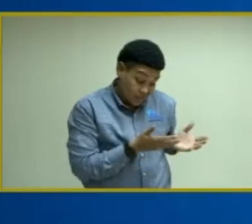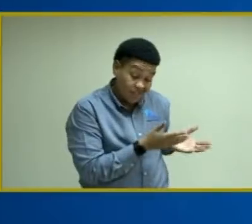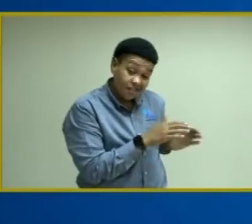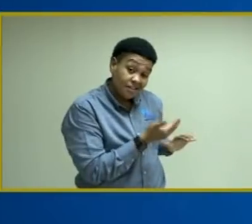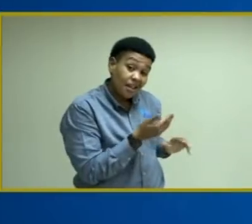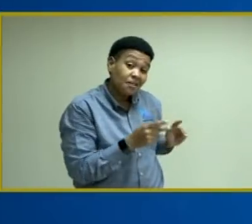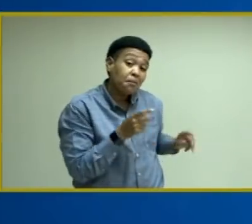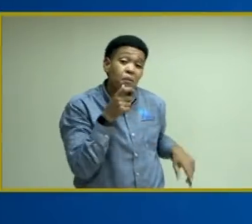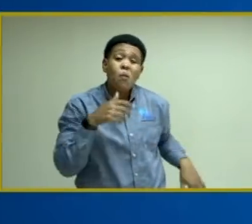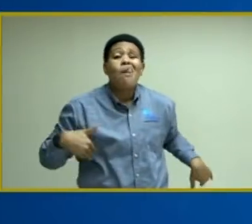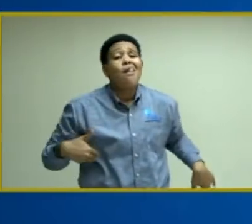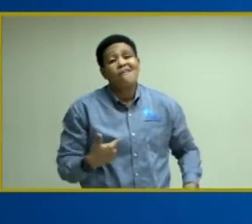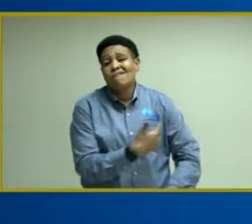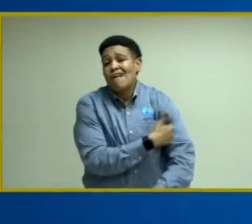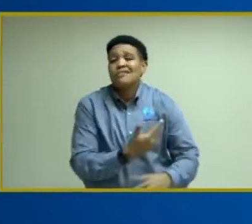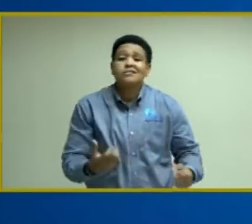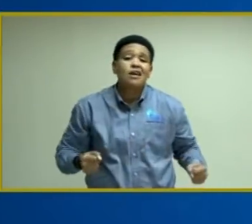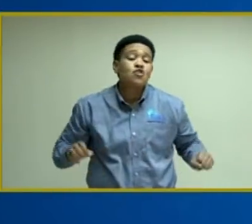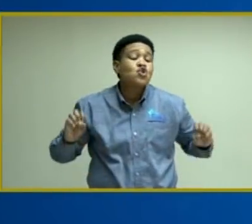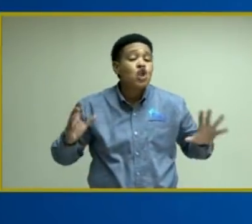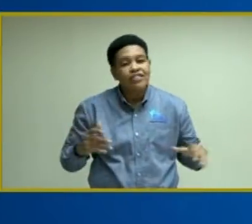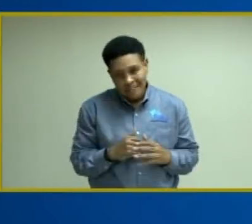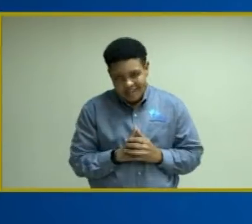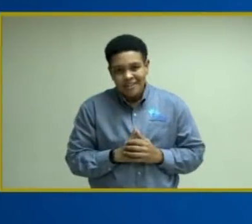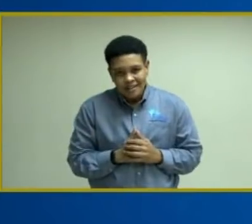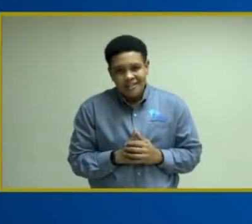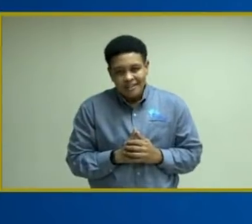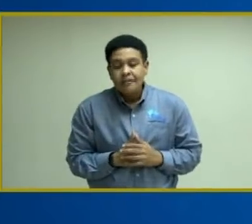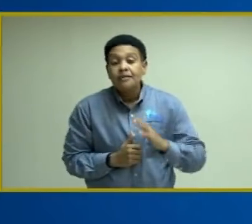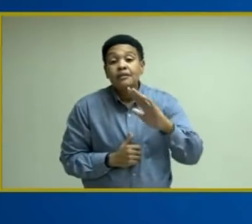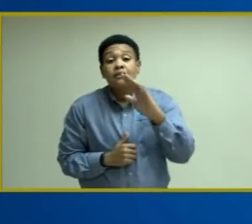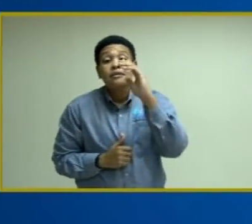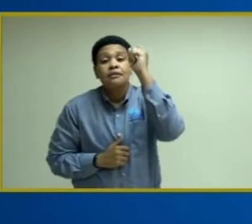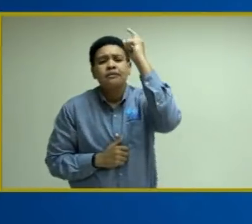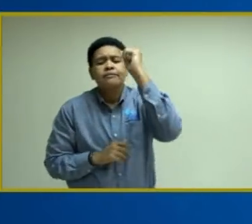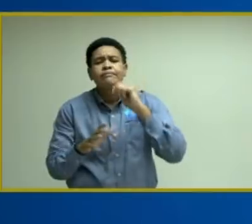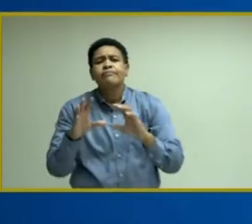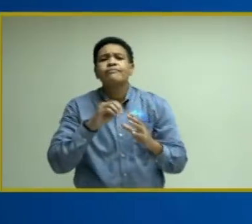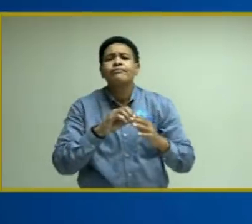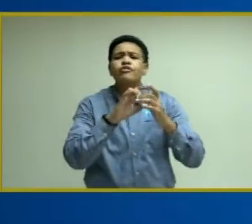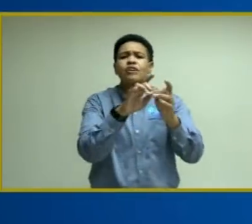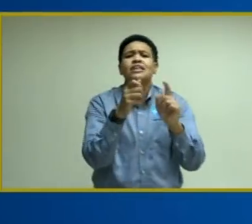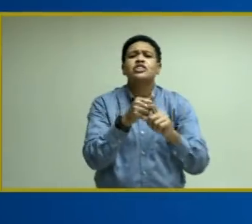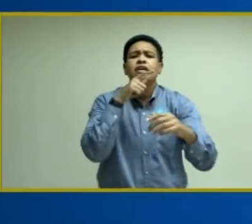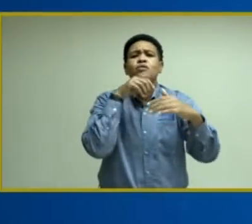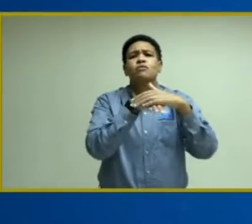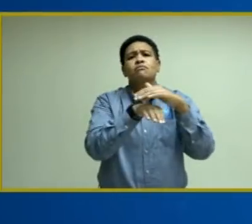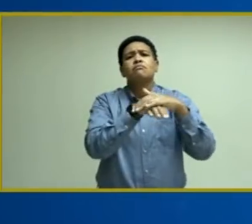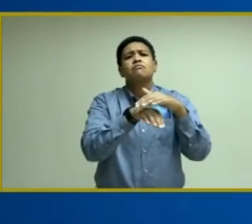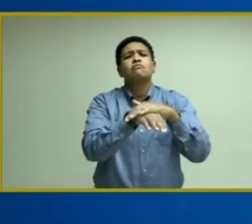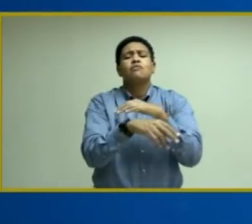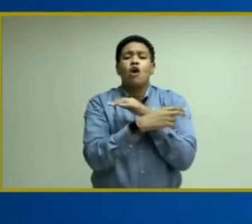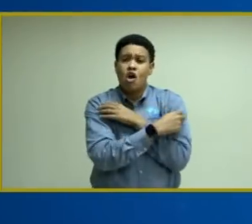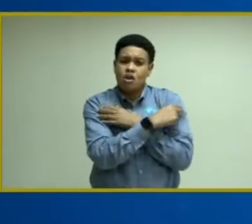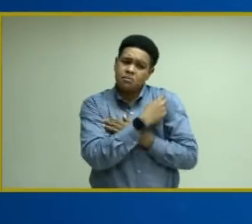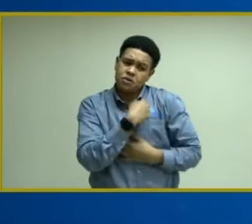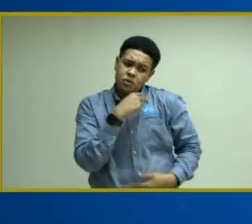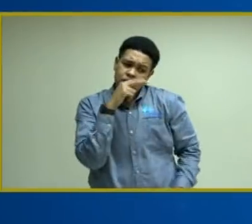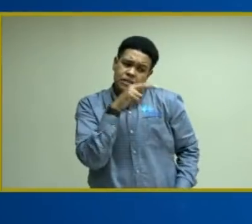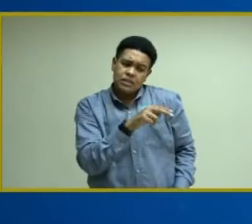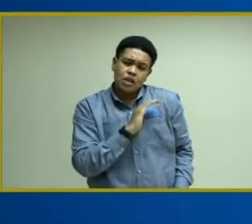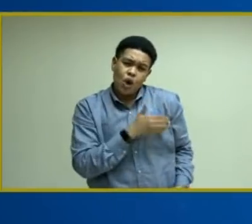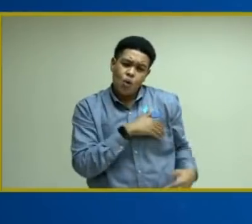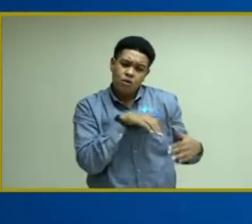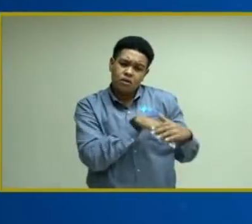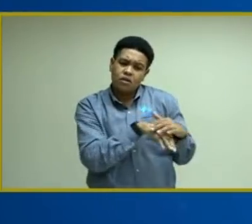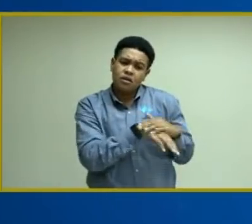of our deaths are persons that have not been vaccinated. In terms of the admissions, we can see that our